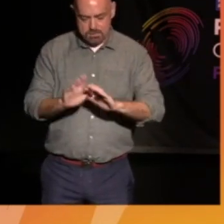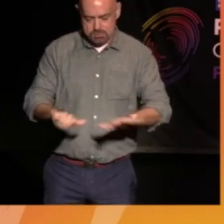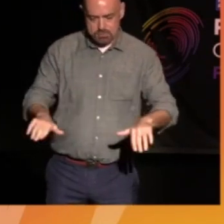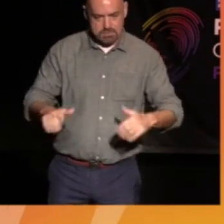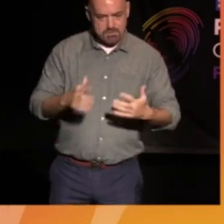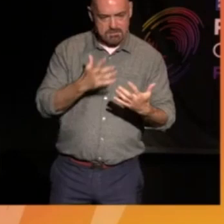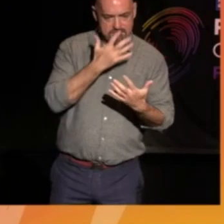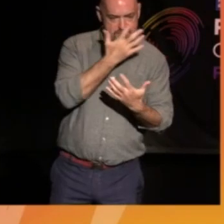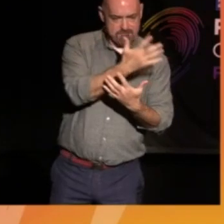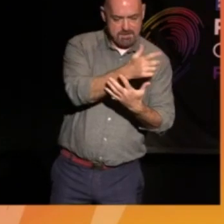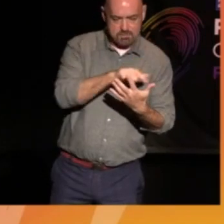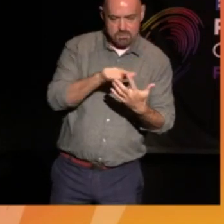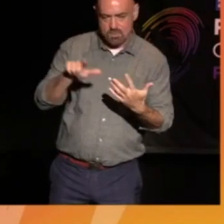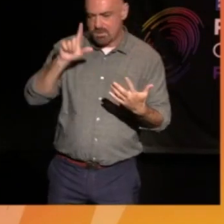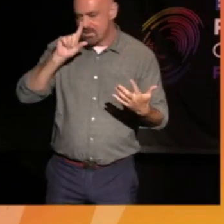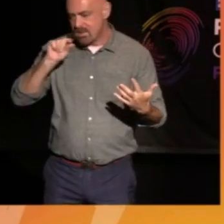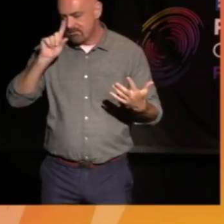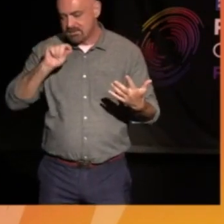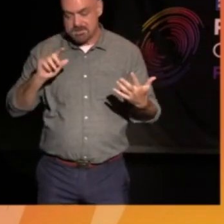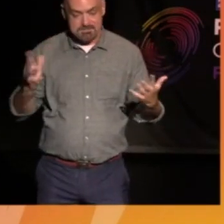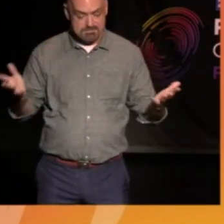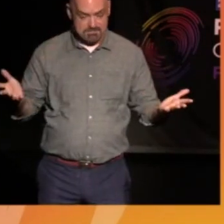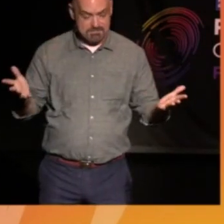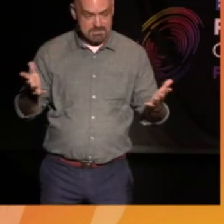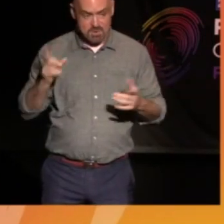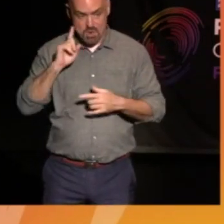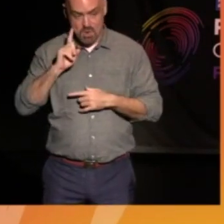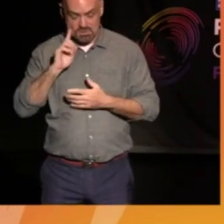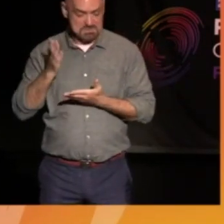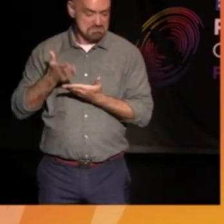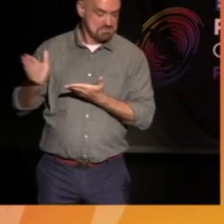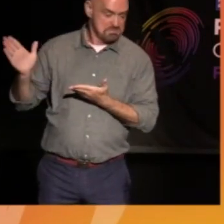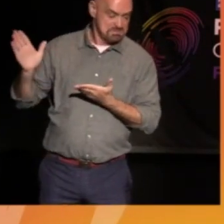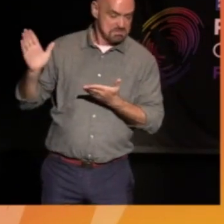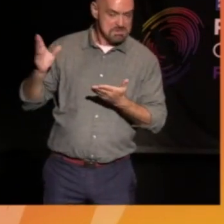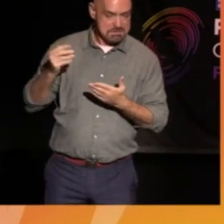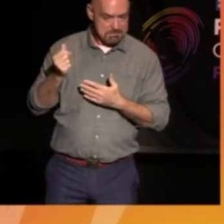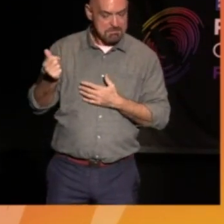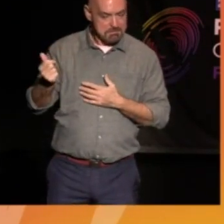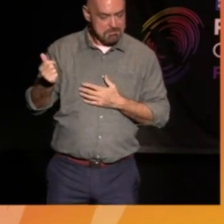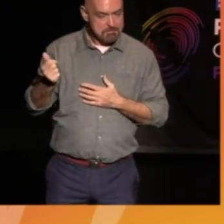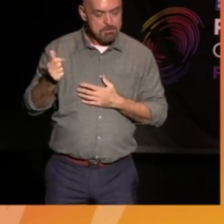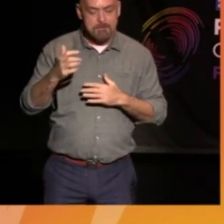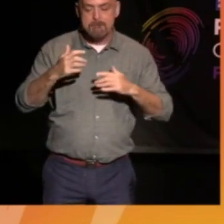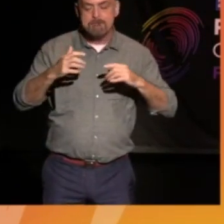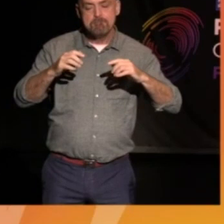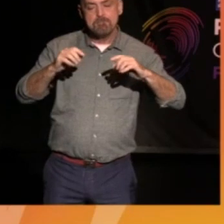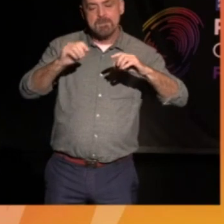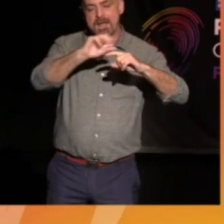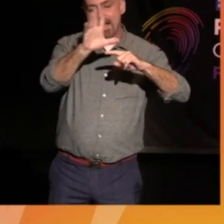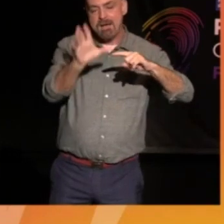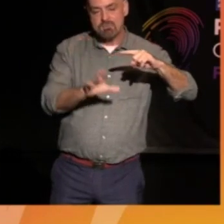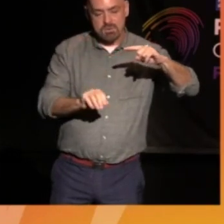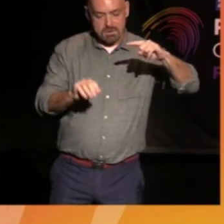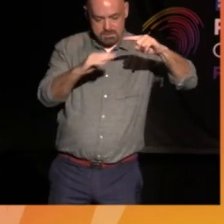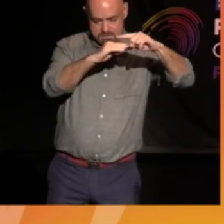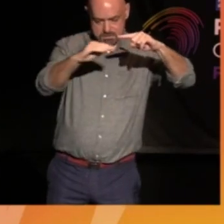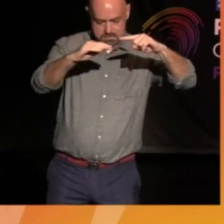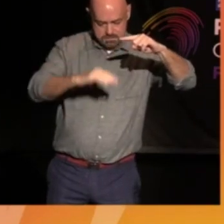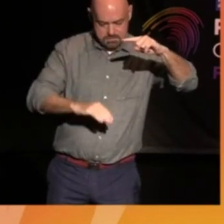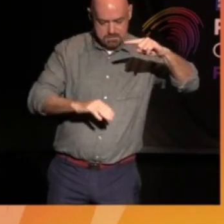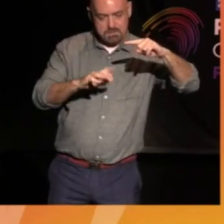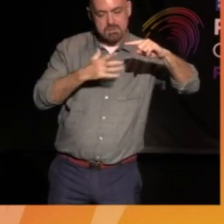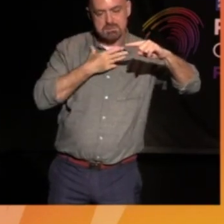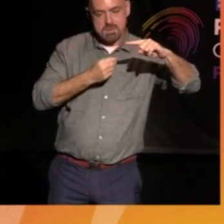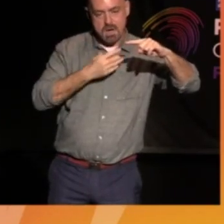that age group, and particularly in case of girls. And in case of Sub-Saharan Africa, this is an utter failure of the